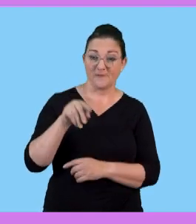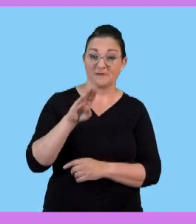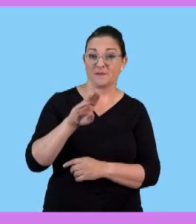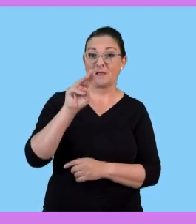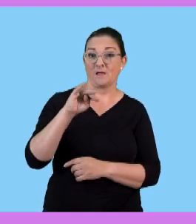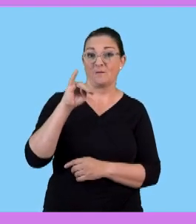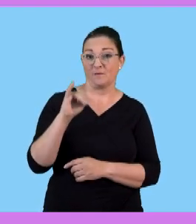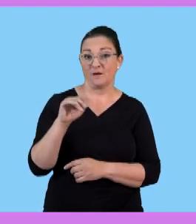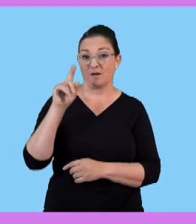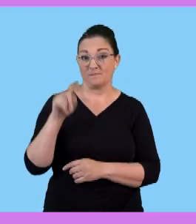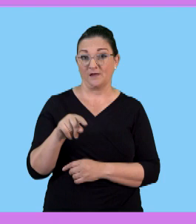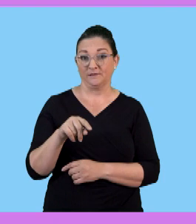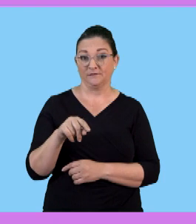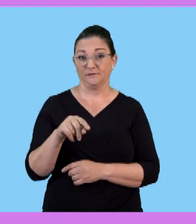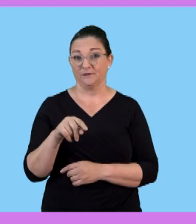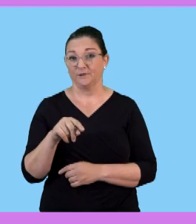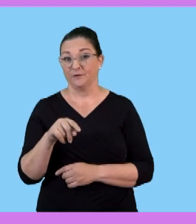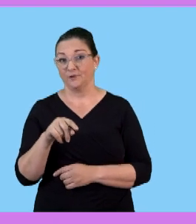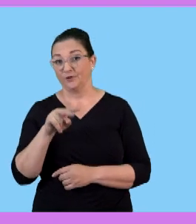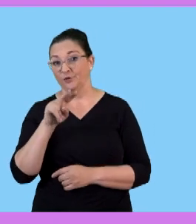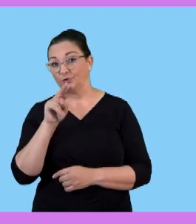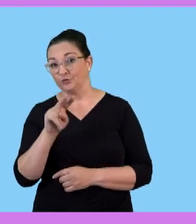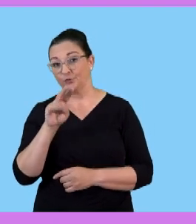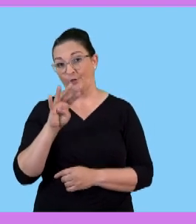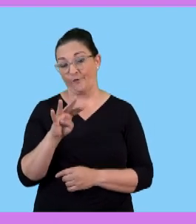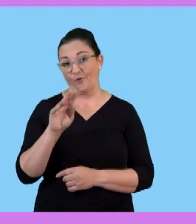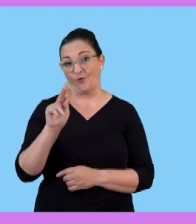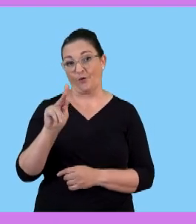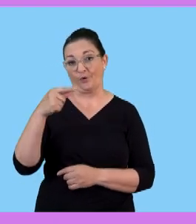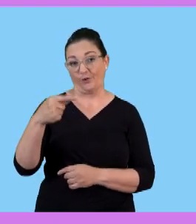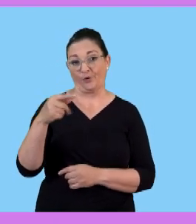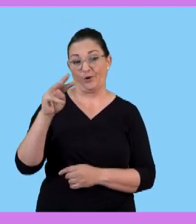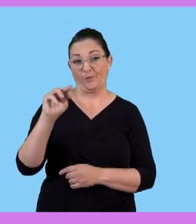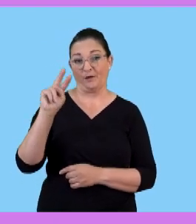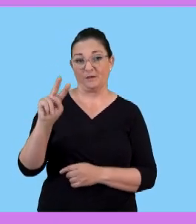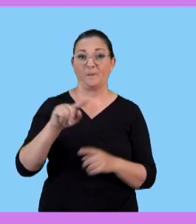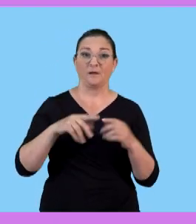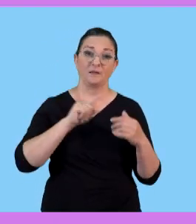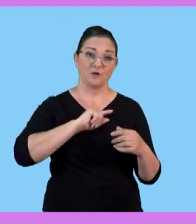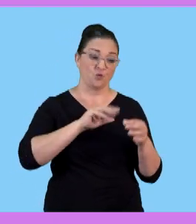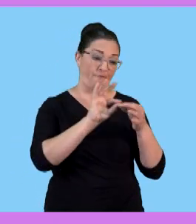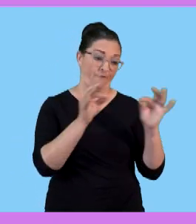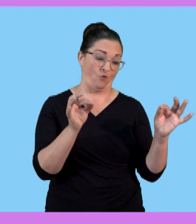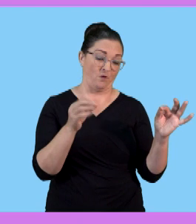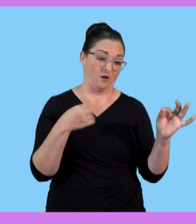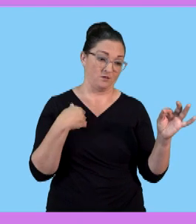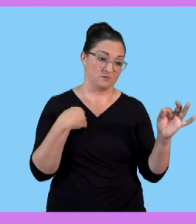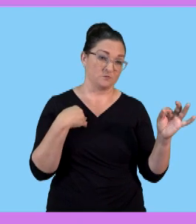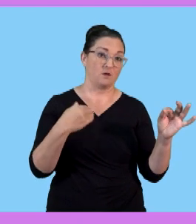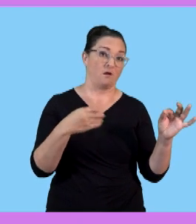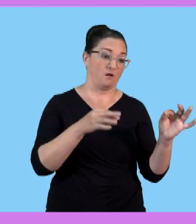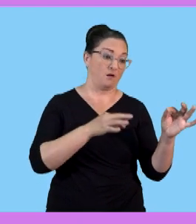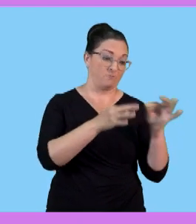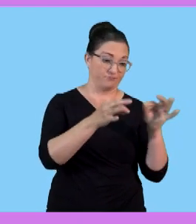have a BMI of 24 kilograms per square meters. I started with my formula. I substituted. In this case, I